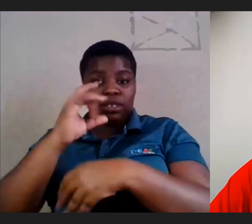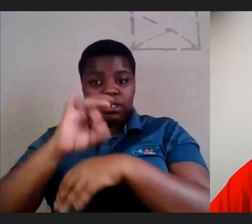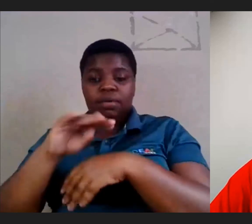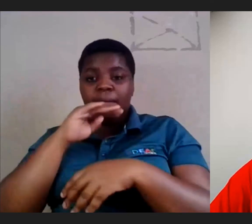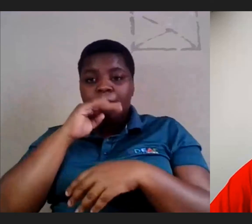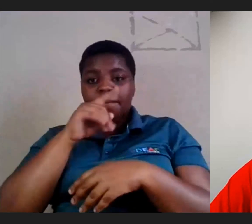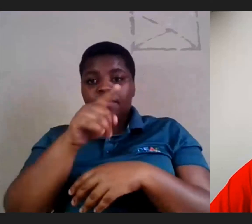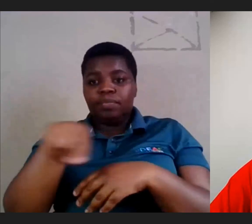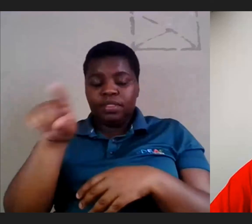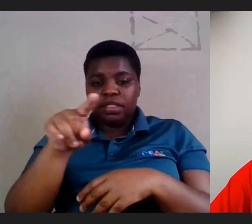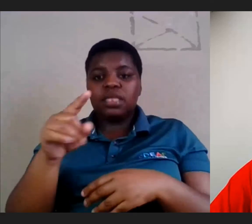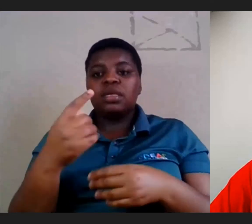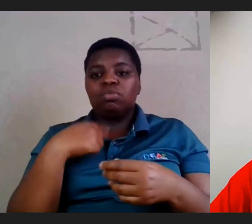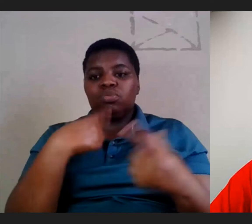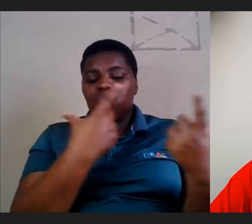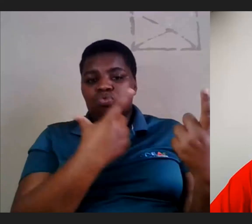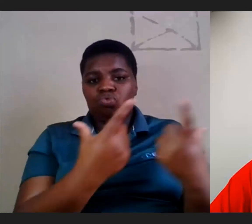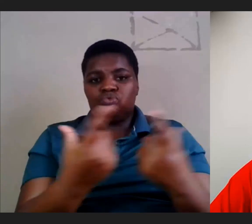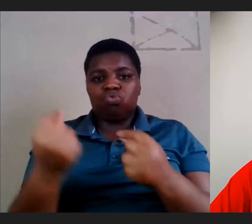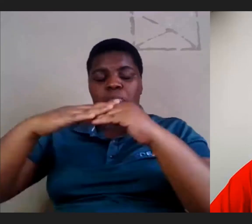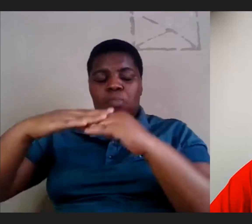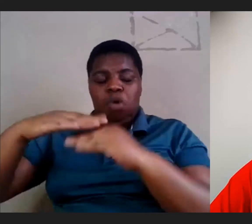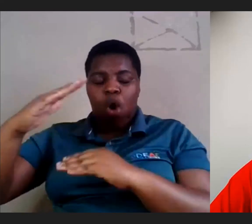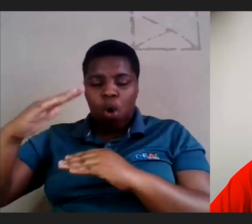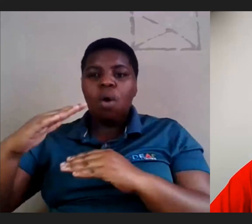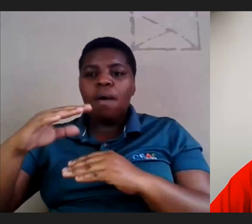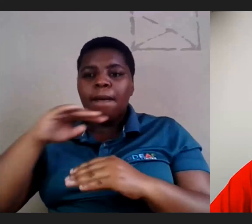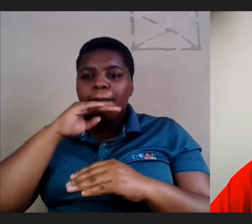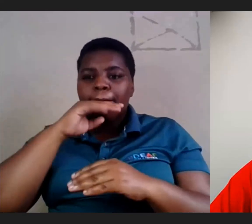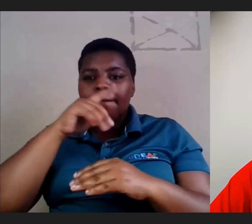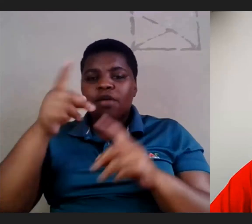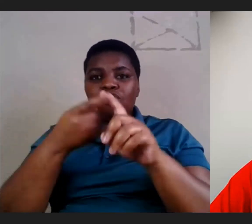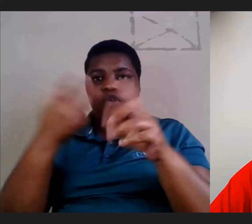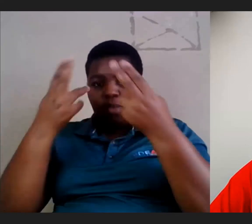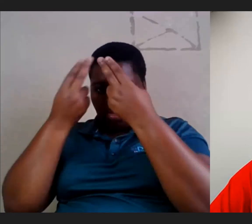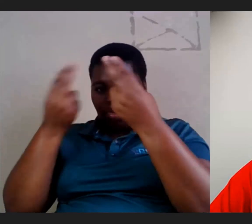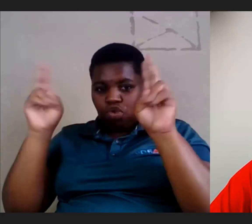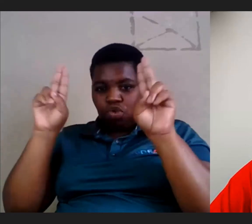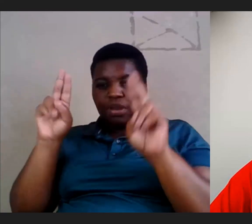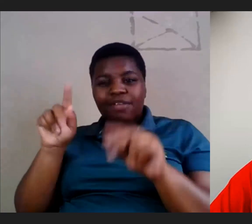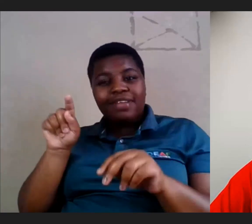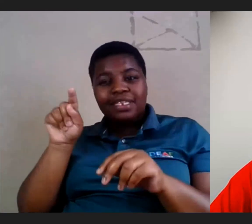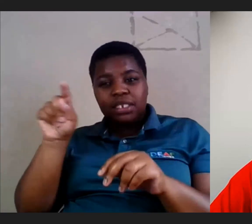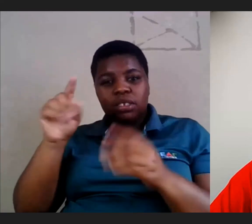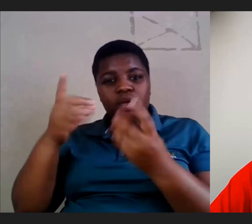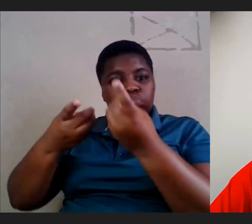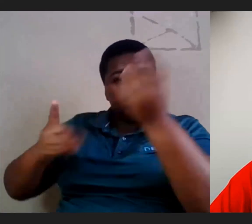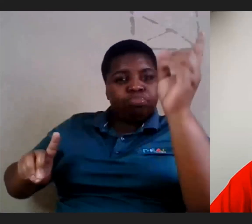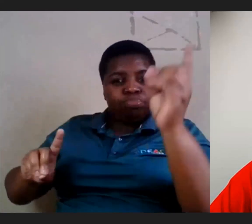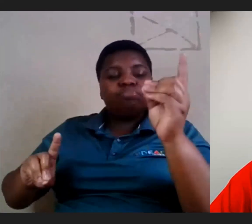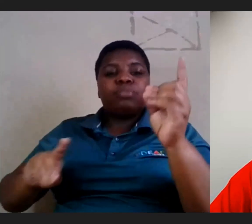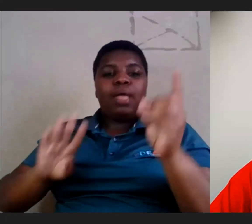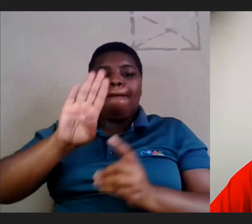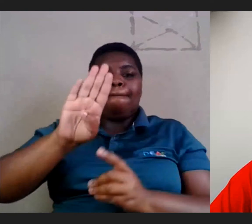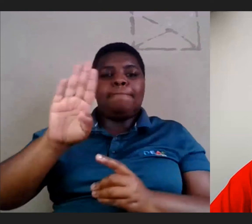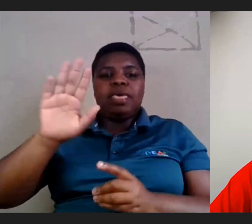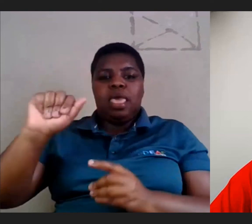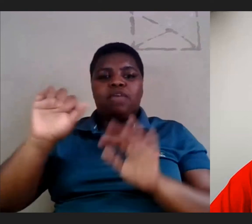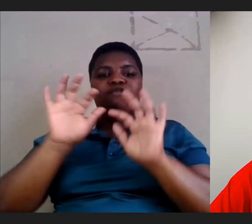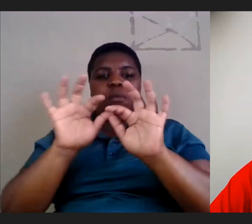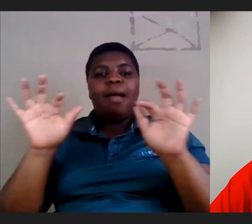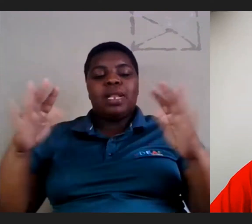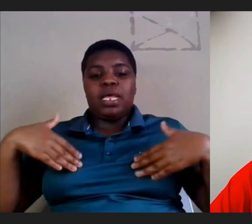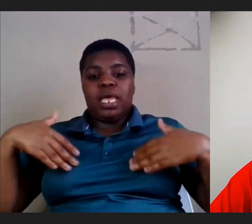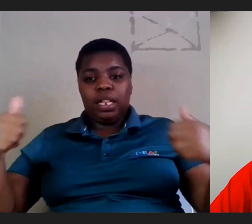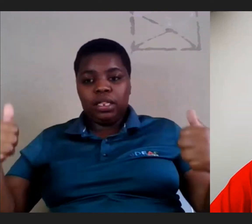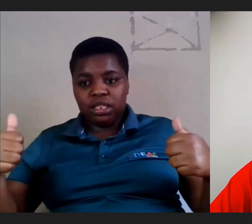Consultations, the ARC. Jacqueline Kashula is a Monash University graduate with a bachelor degree in public health. Besides